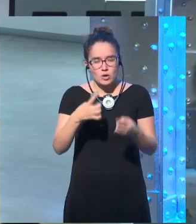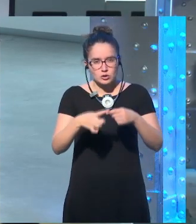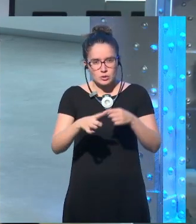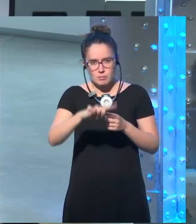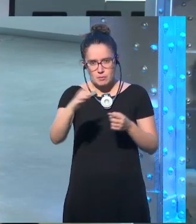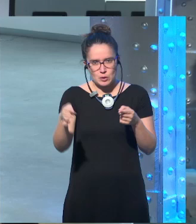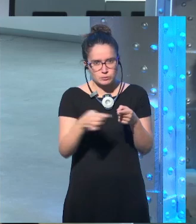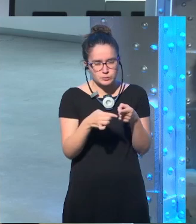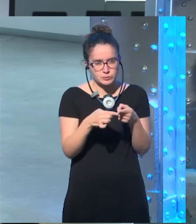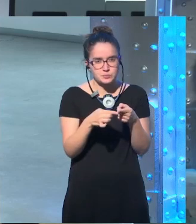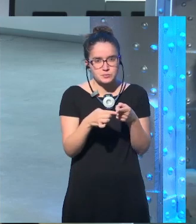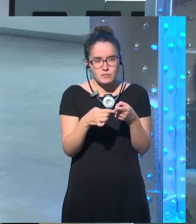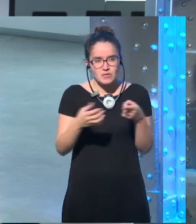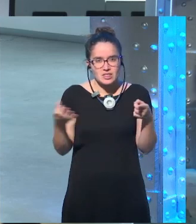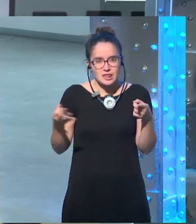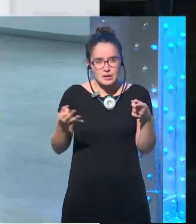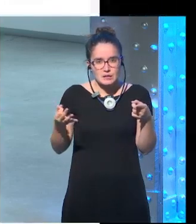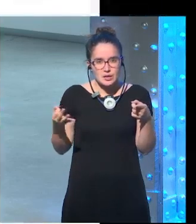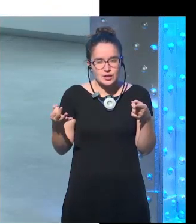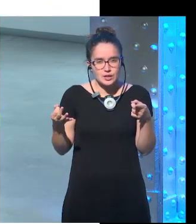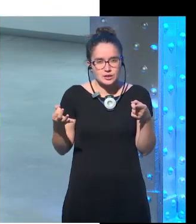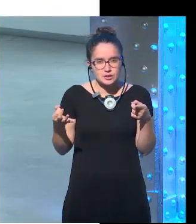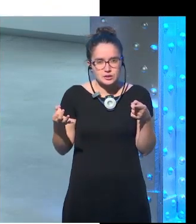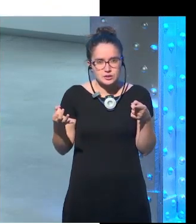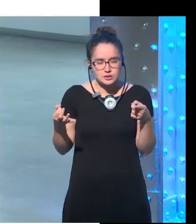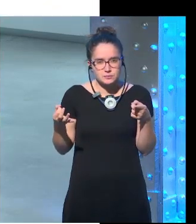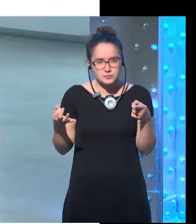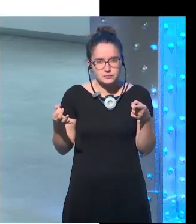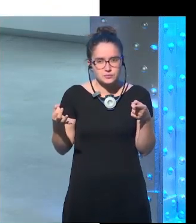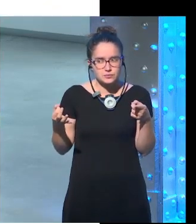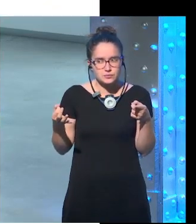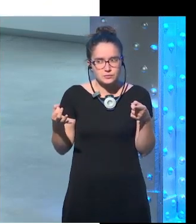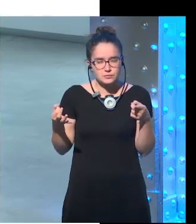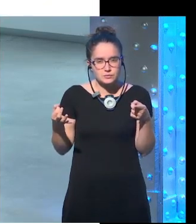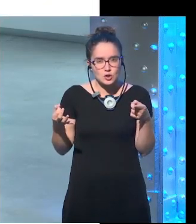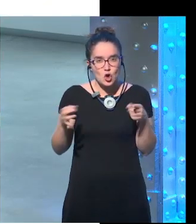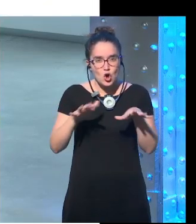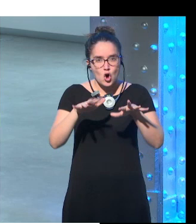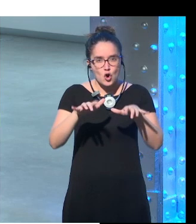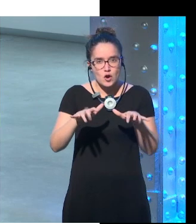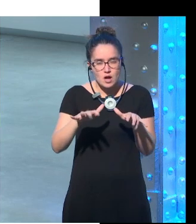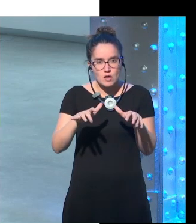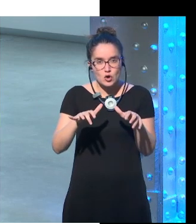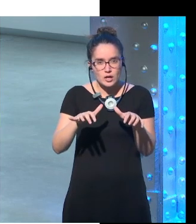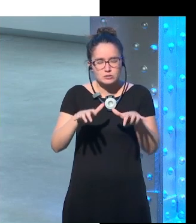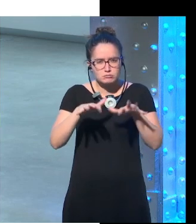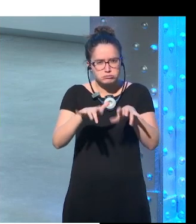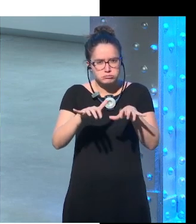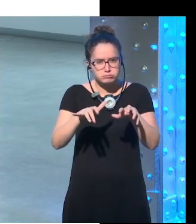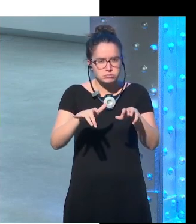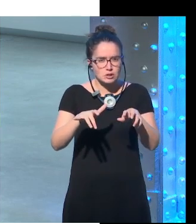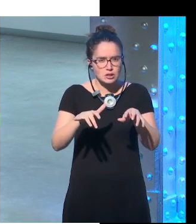potentially cheaper and cheaper substitutes for human workers. And as you can see, every new